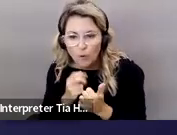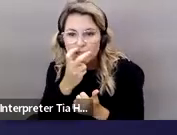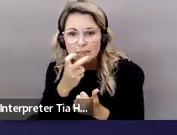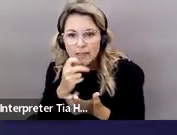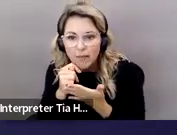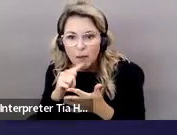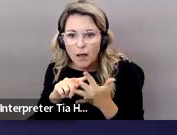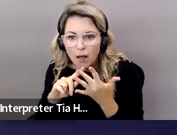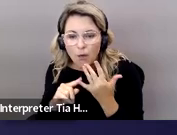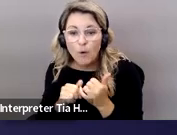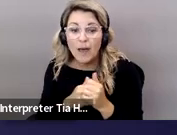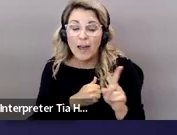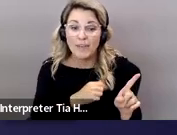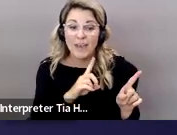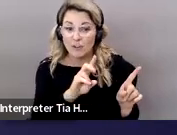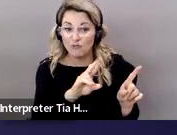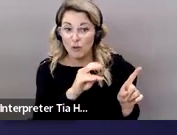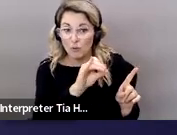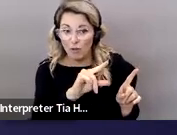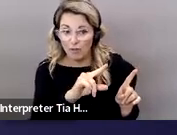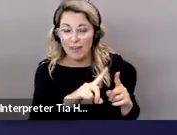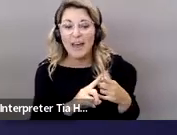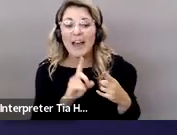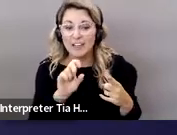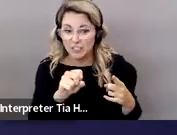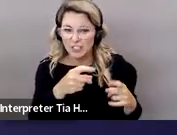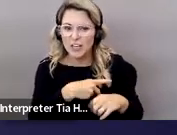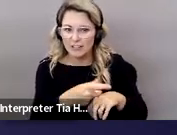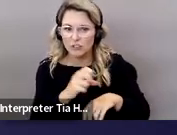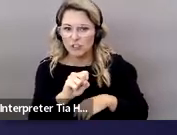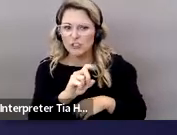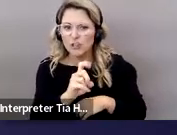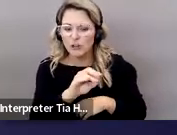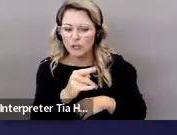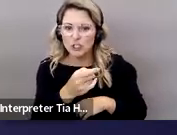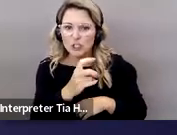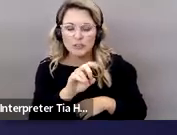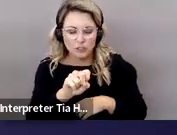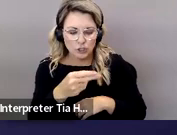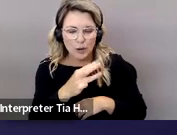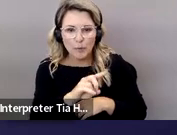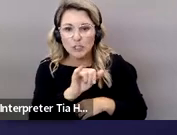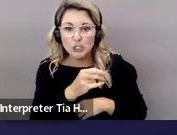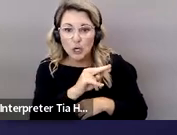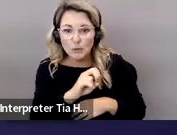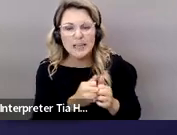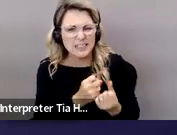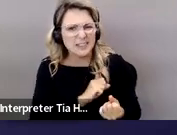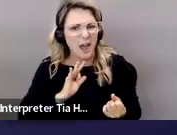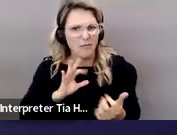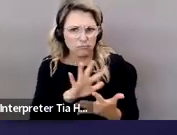we applied as well as with Dr. Shepherd Jones and a whole host of strong faculty members. We applied for